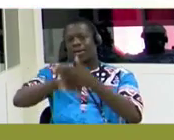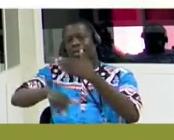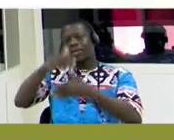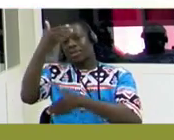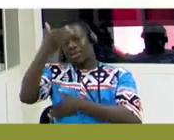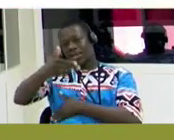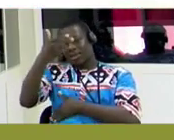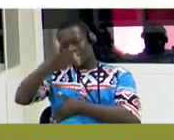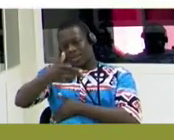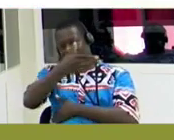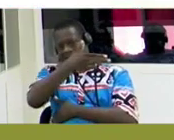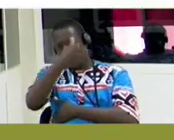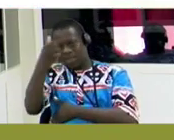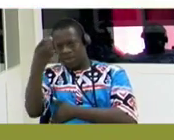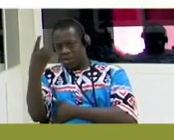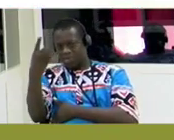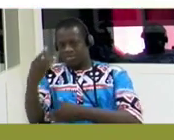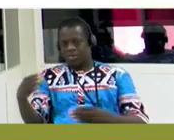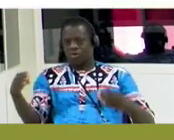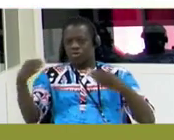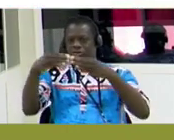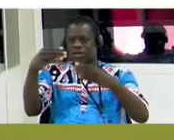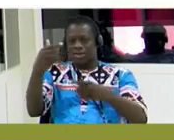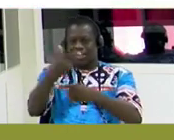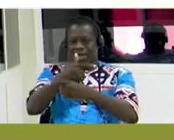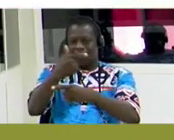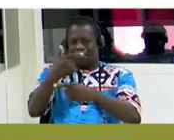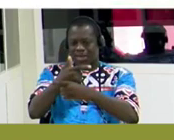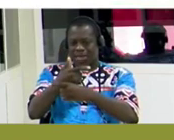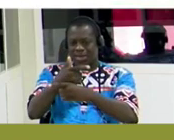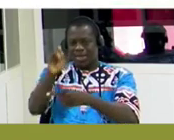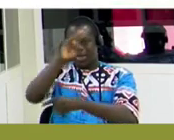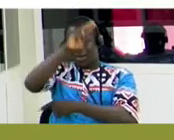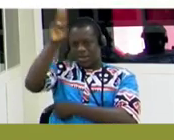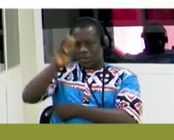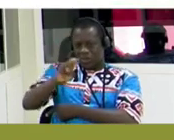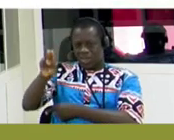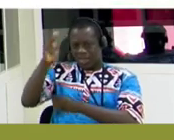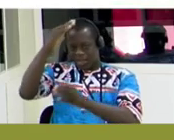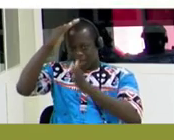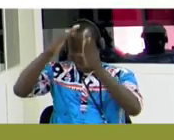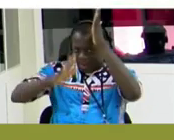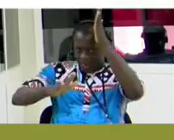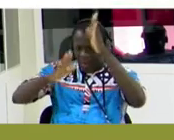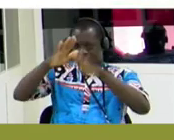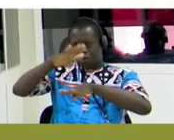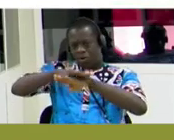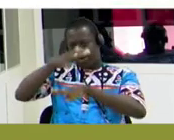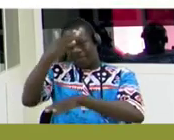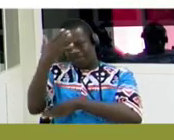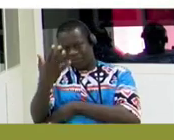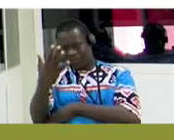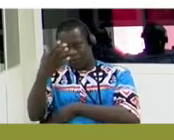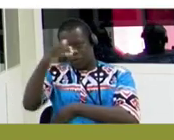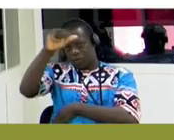1990. In 1991, I joined the Gambian National Army on the 5th of August,